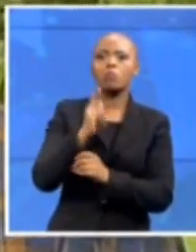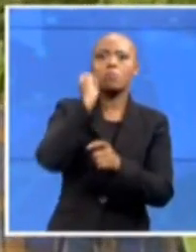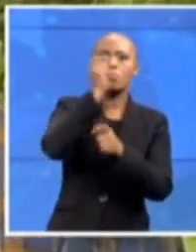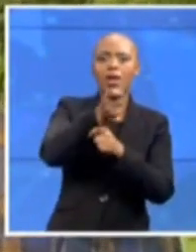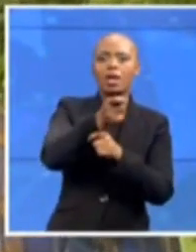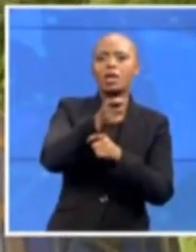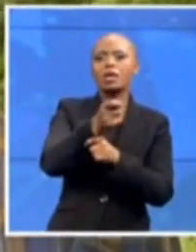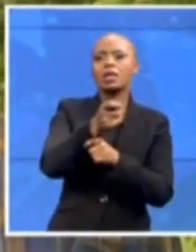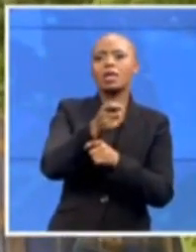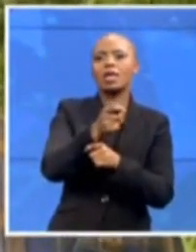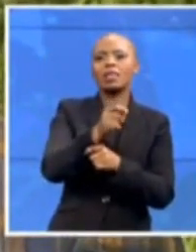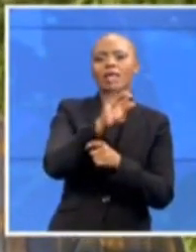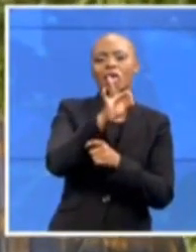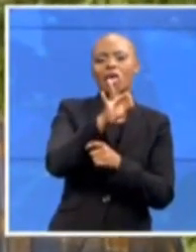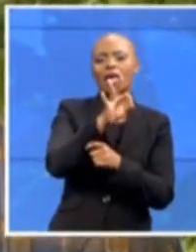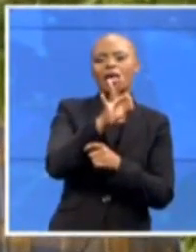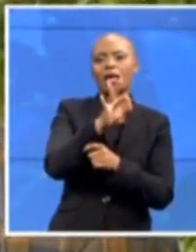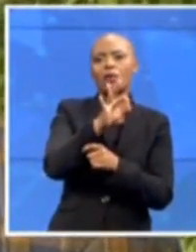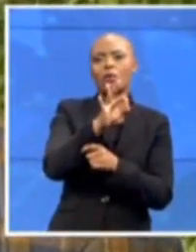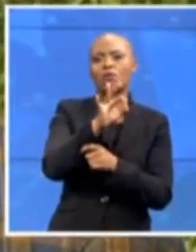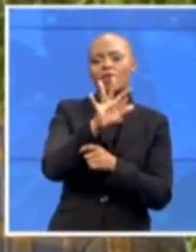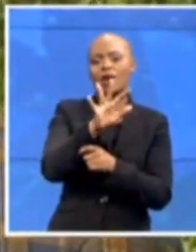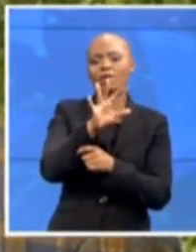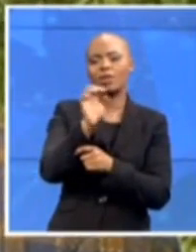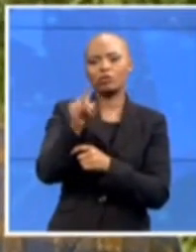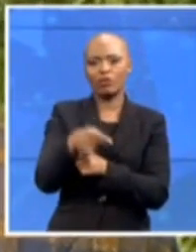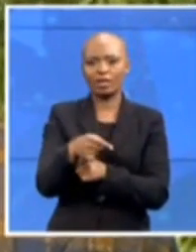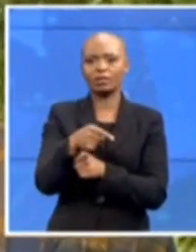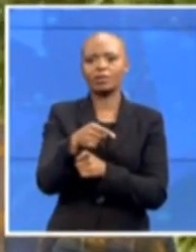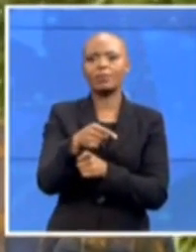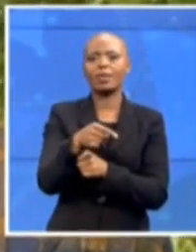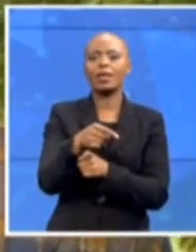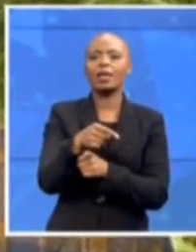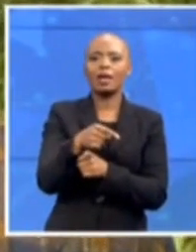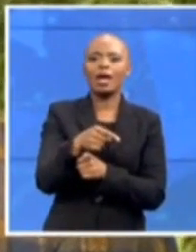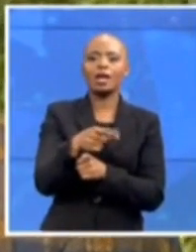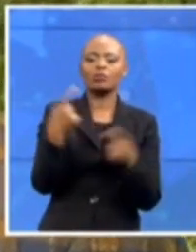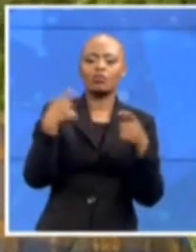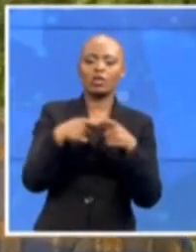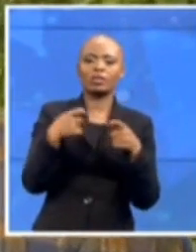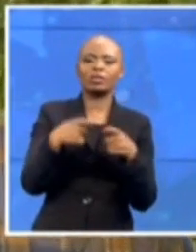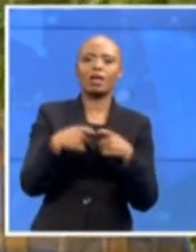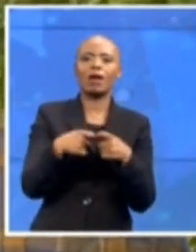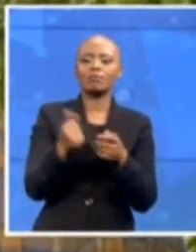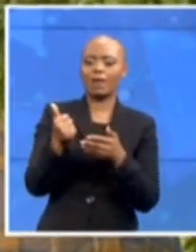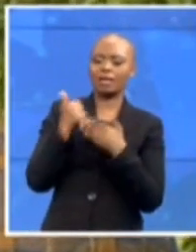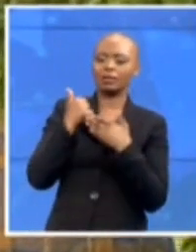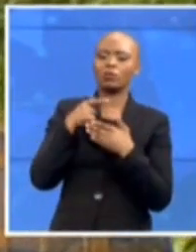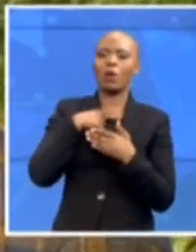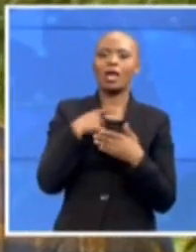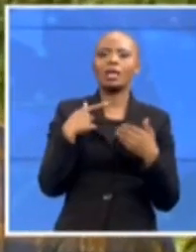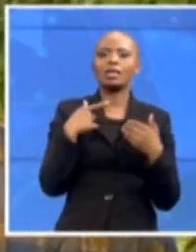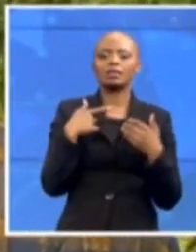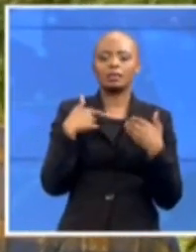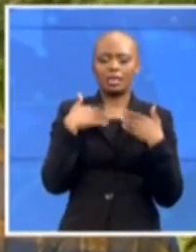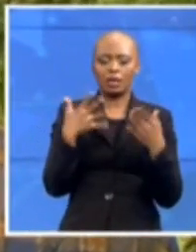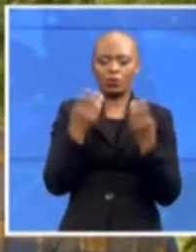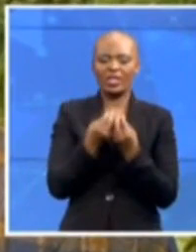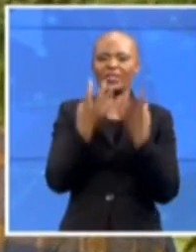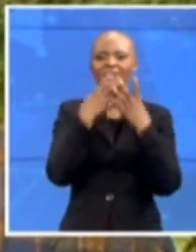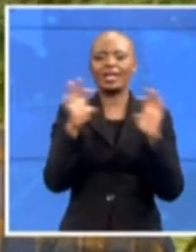the sponsors also cleared that debt for us, so that we start with a free system without any load